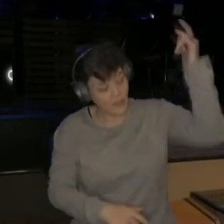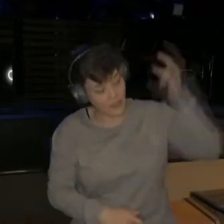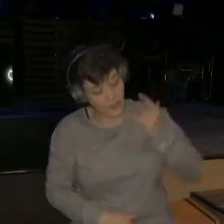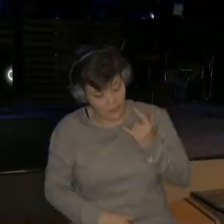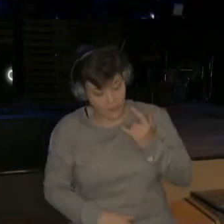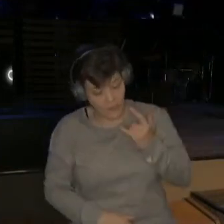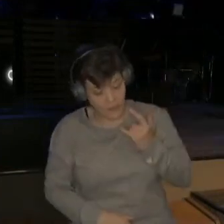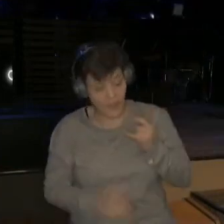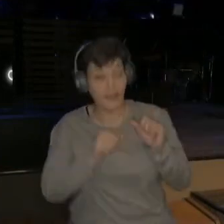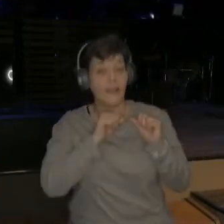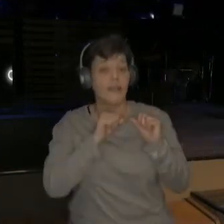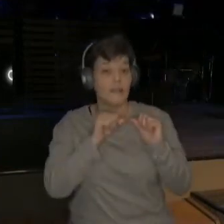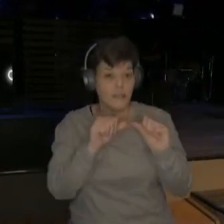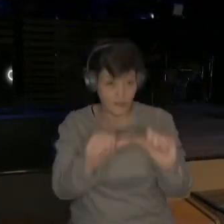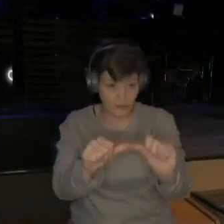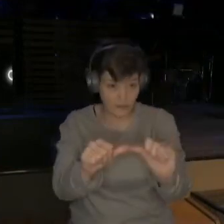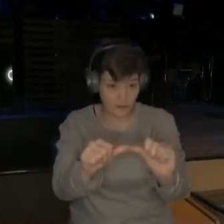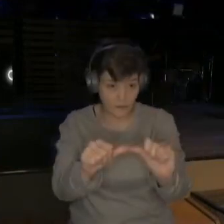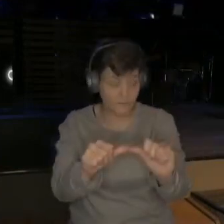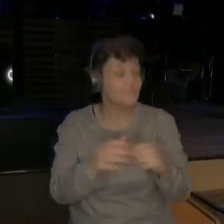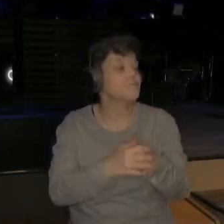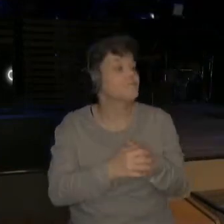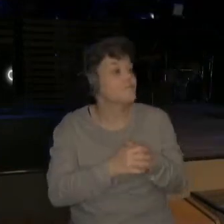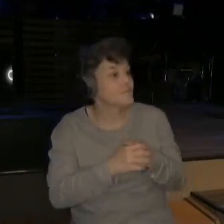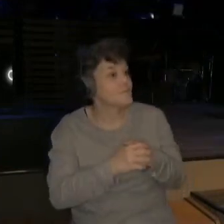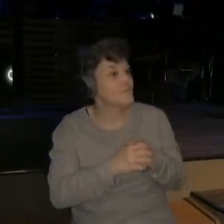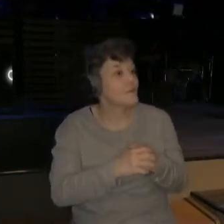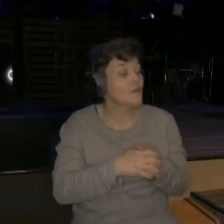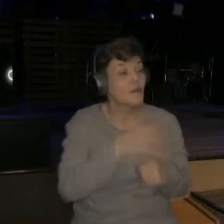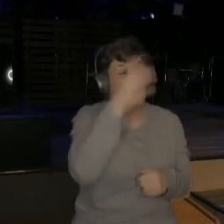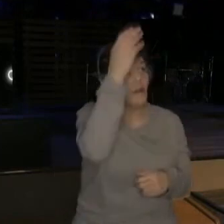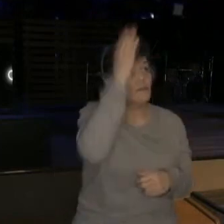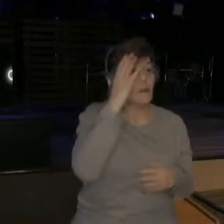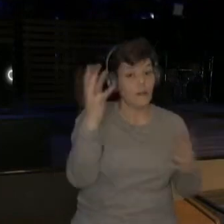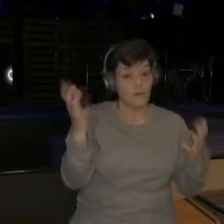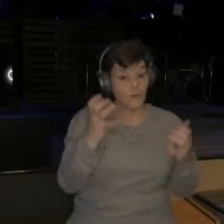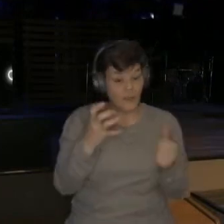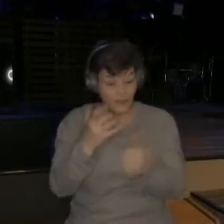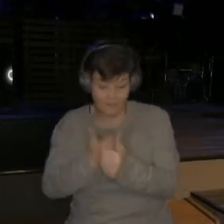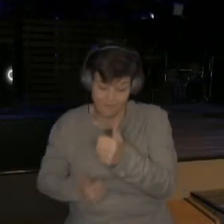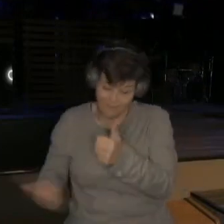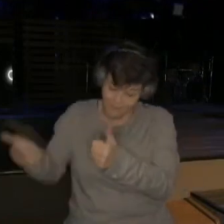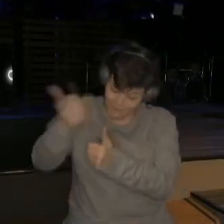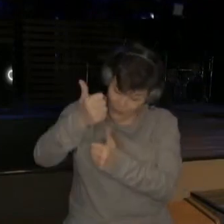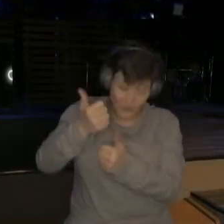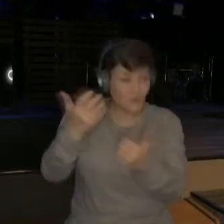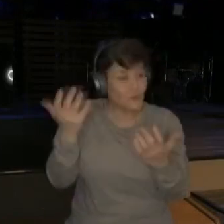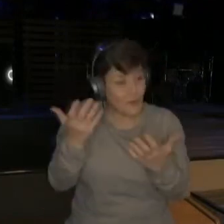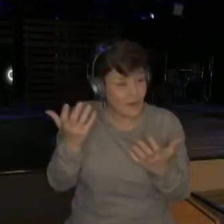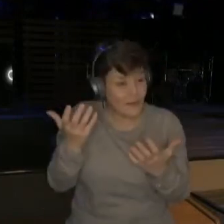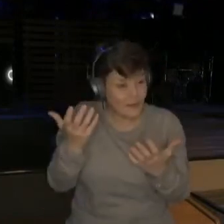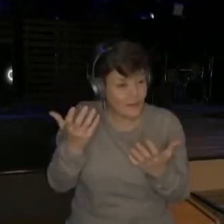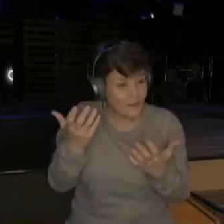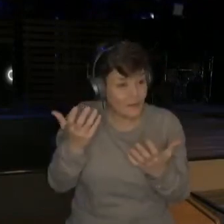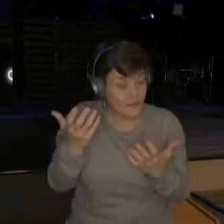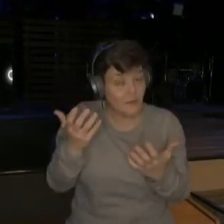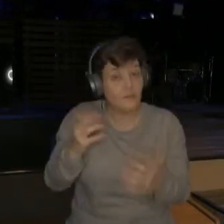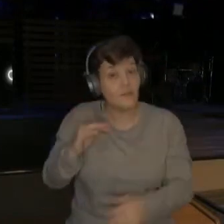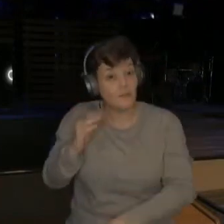never stop loving us. What God wants most from us is not improved moral